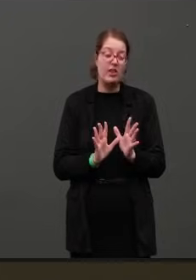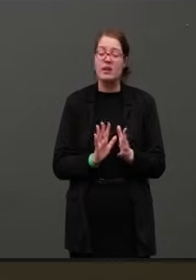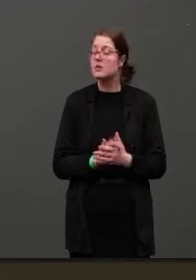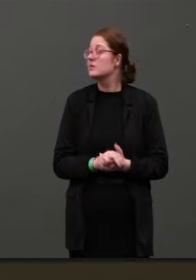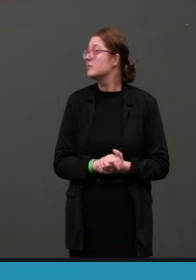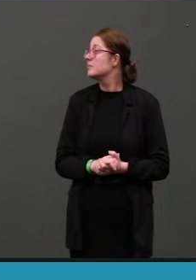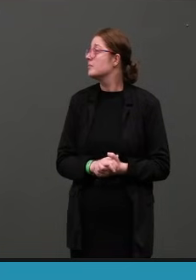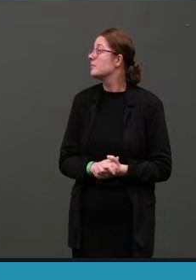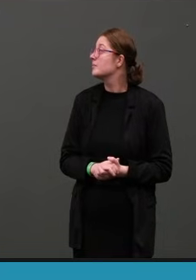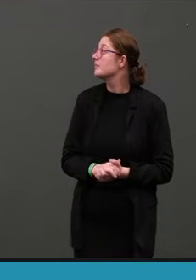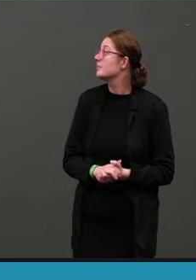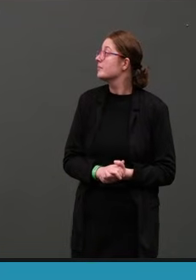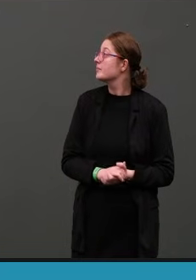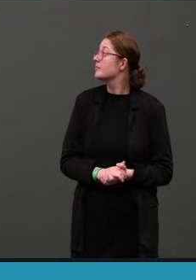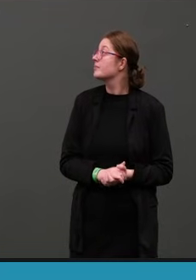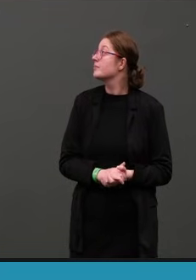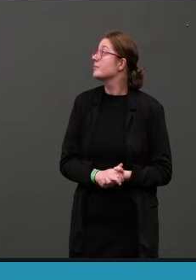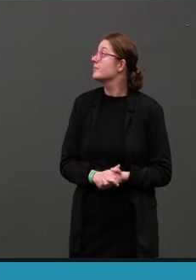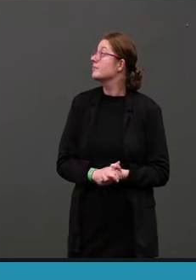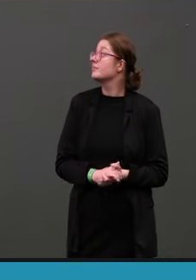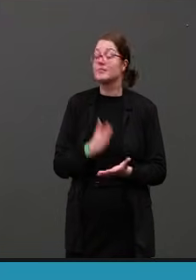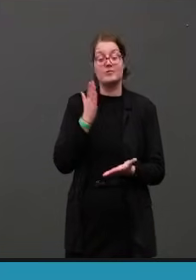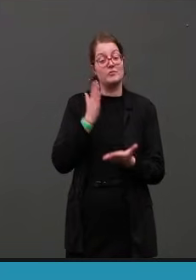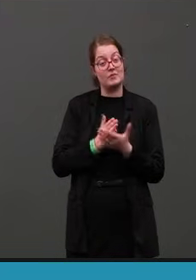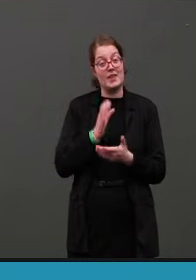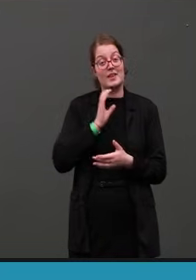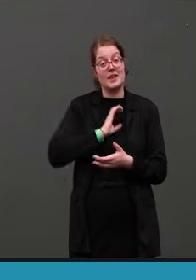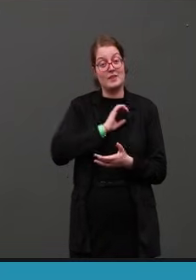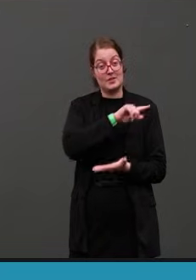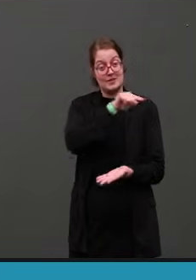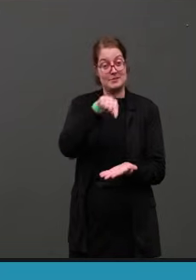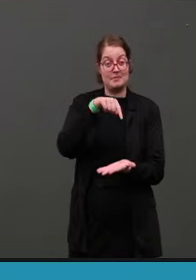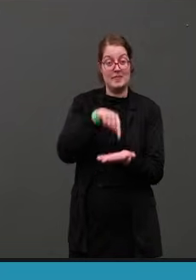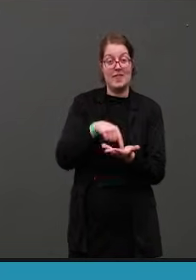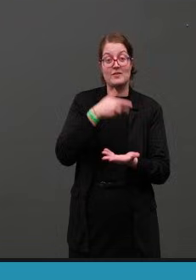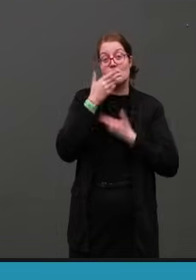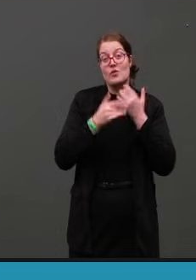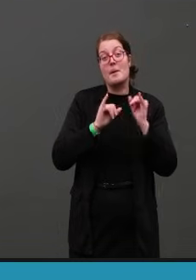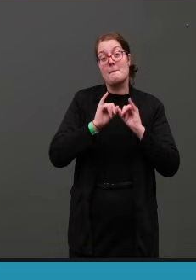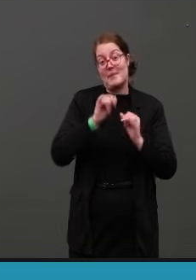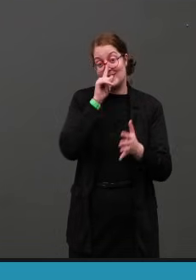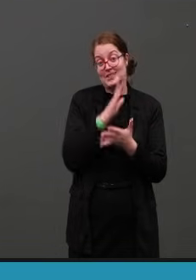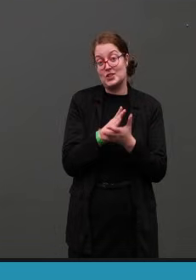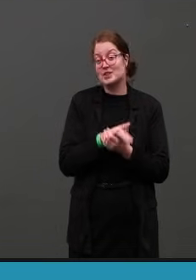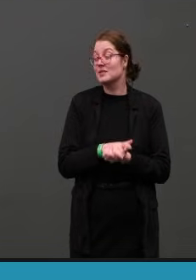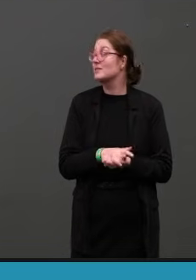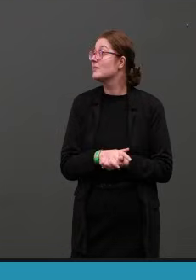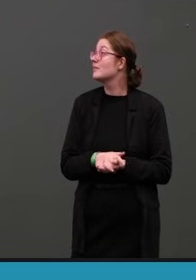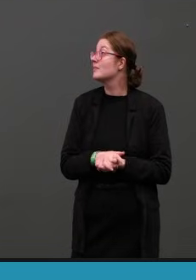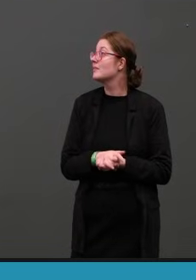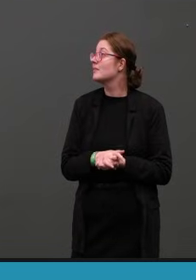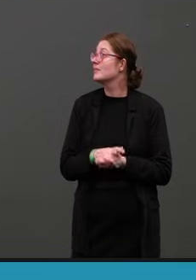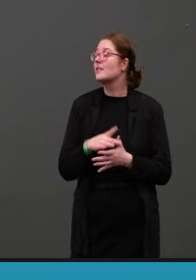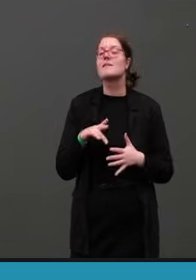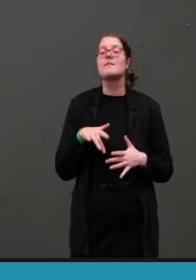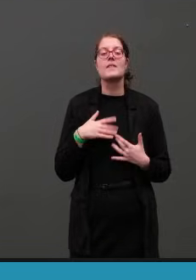So, real characters at the center of a story making bad decisions that feel emotionally